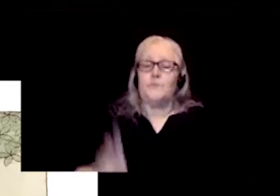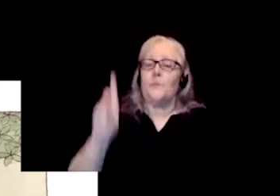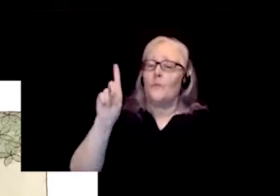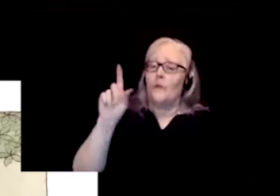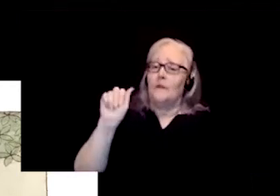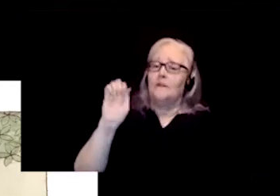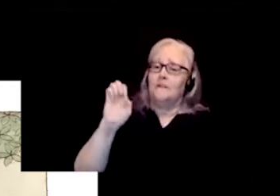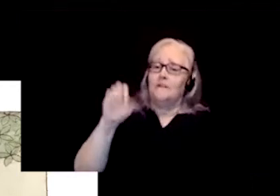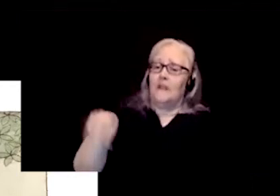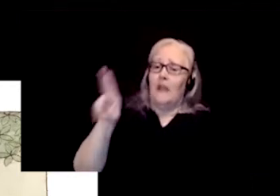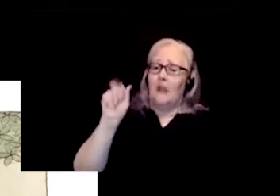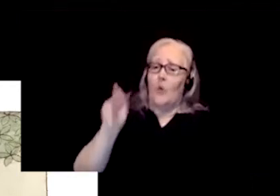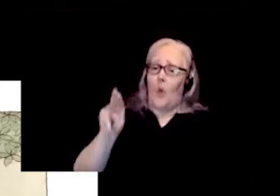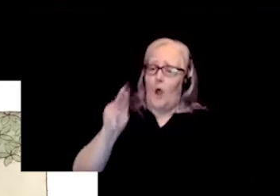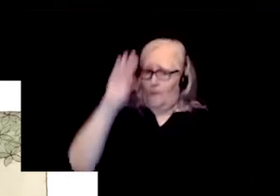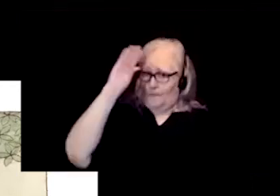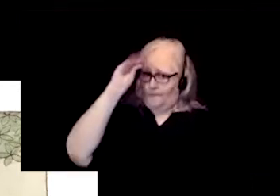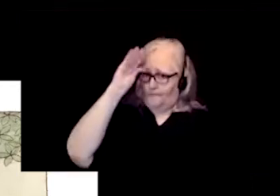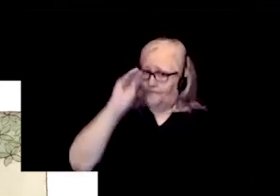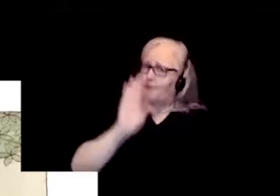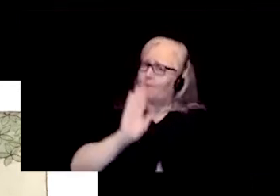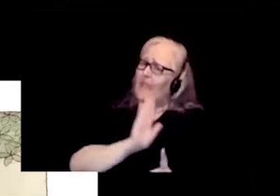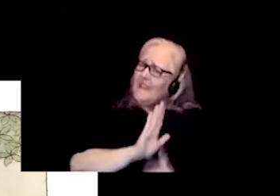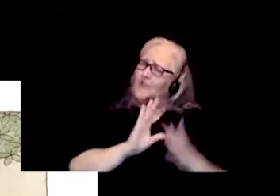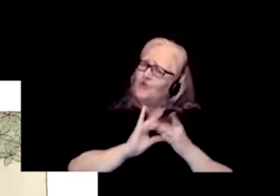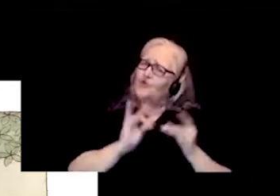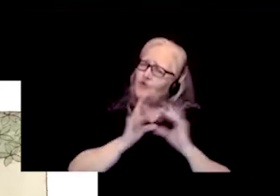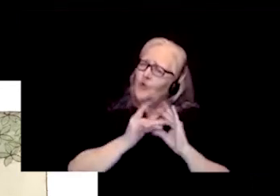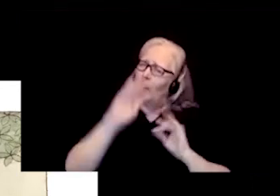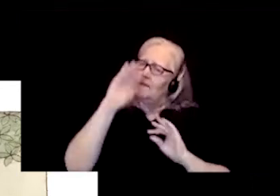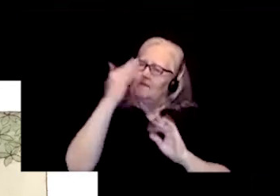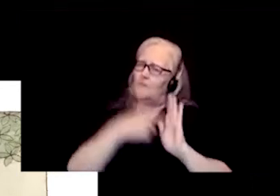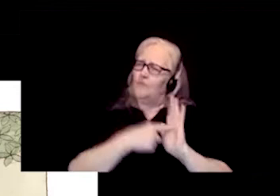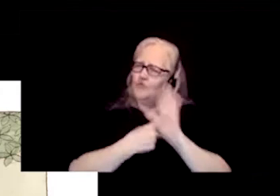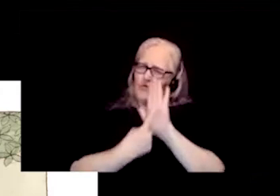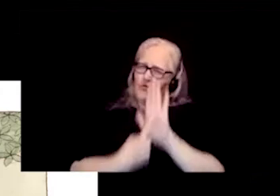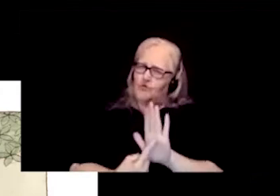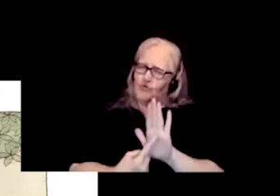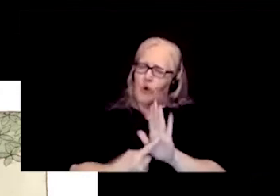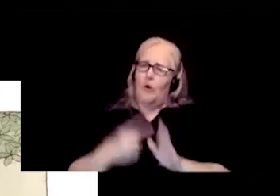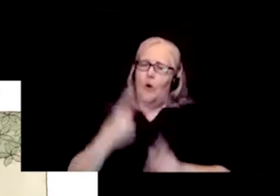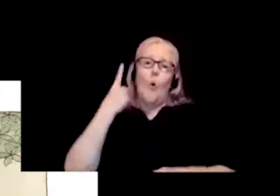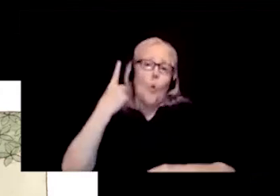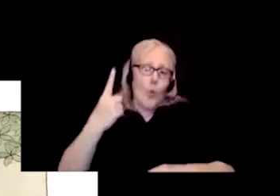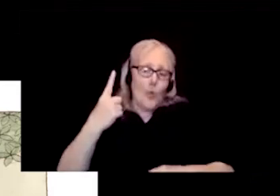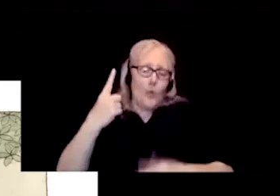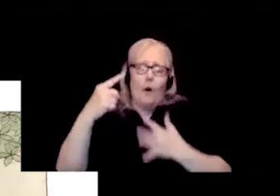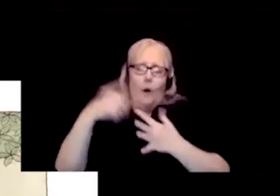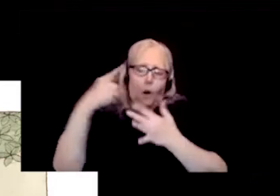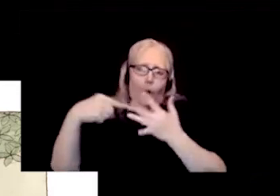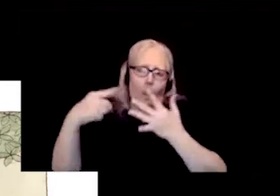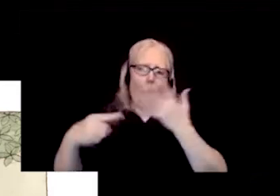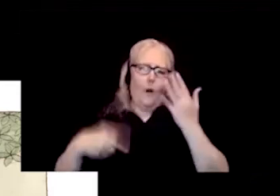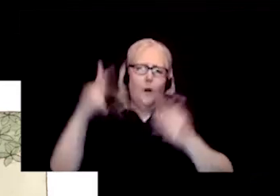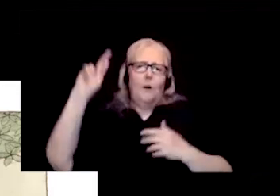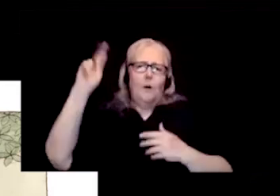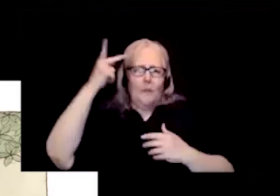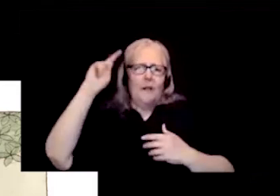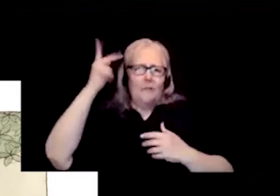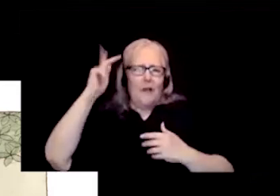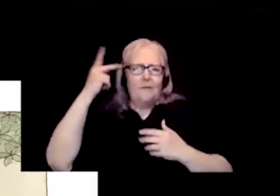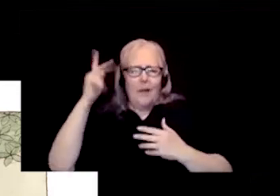Daquan's story, in effect, highlights how one political determinant after another resulted in a